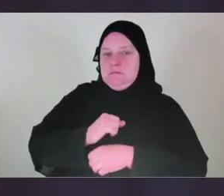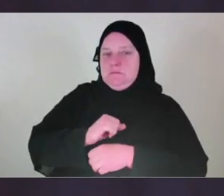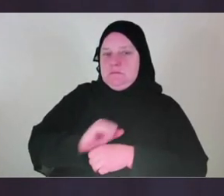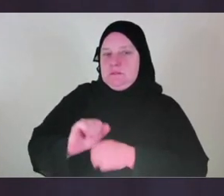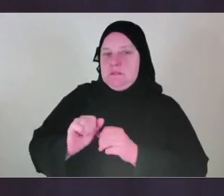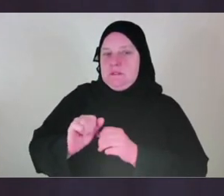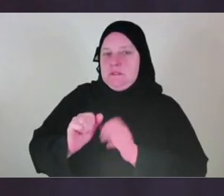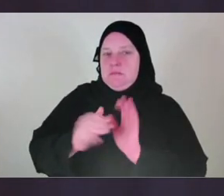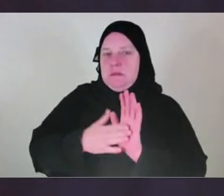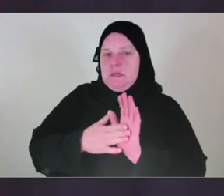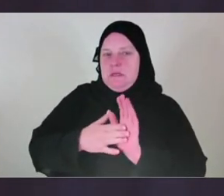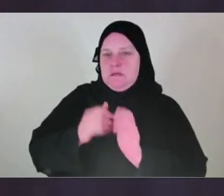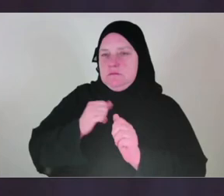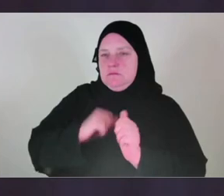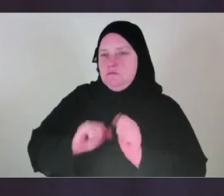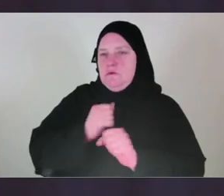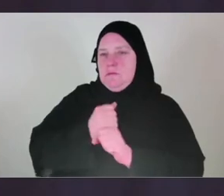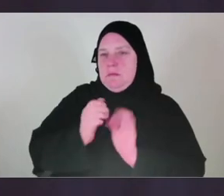Imam